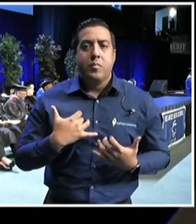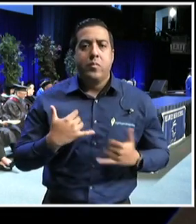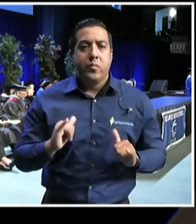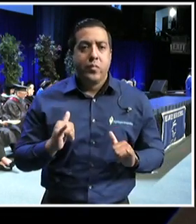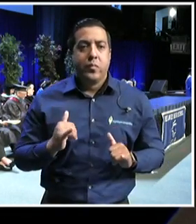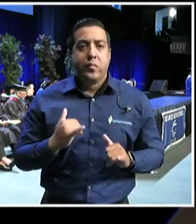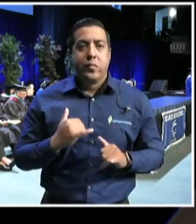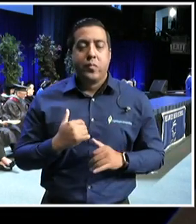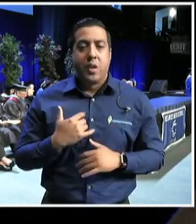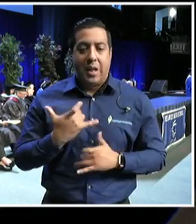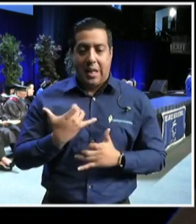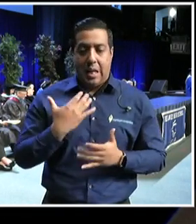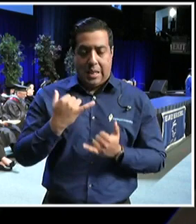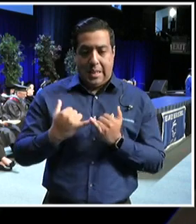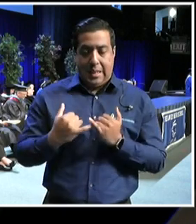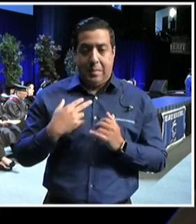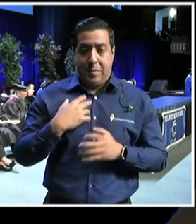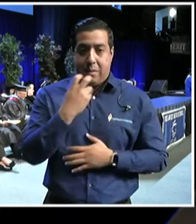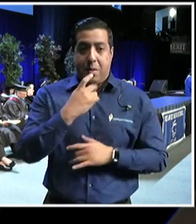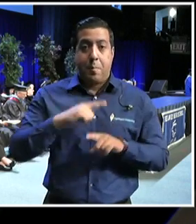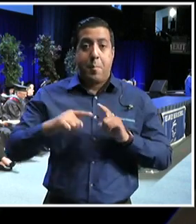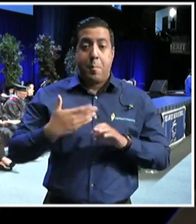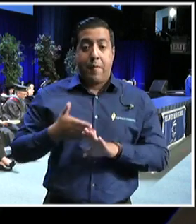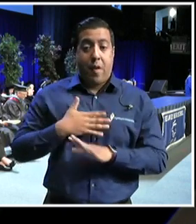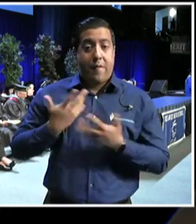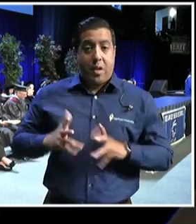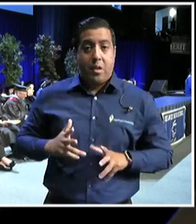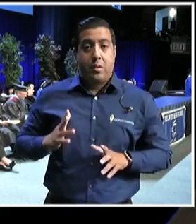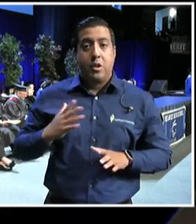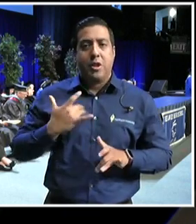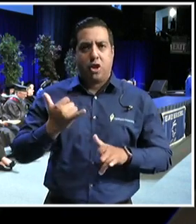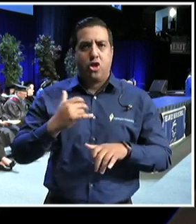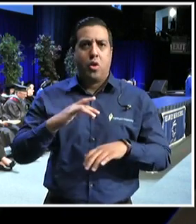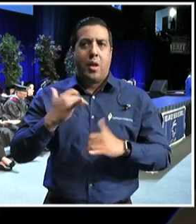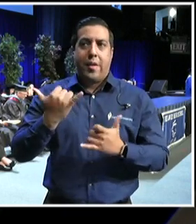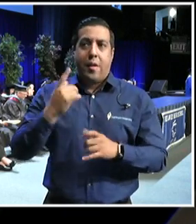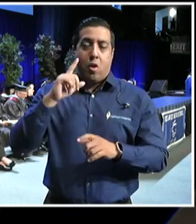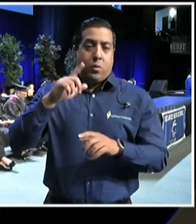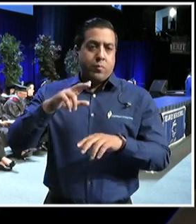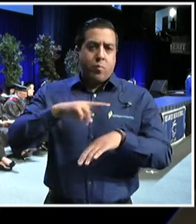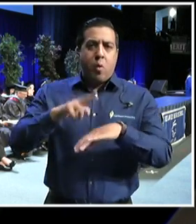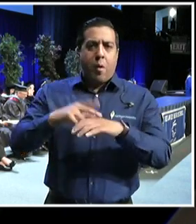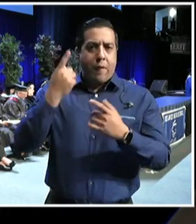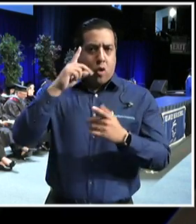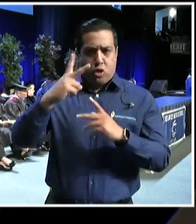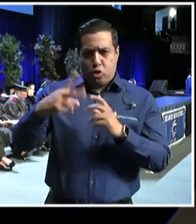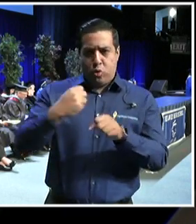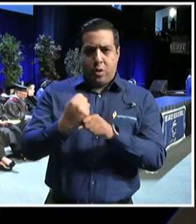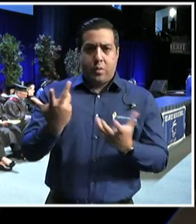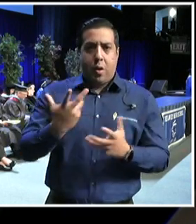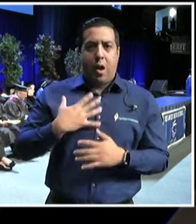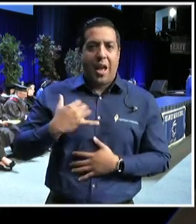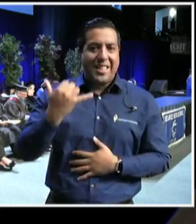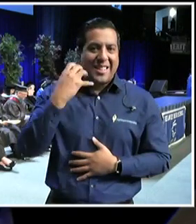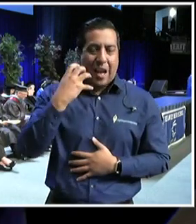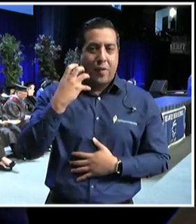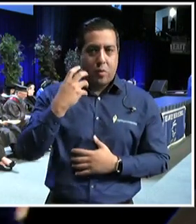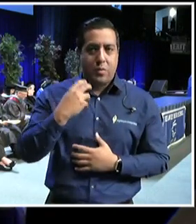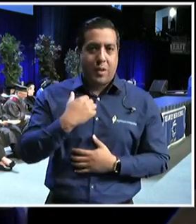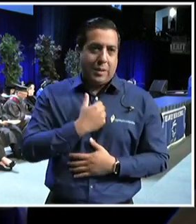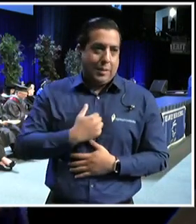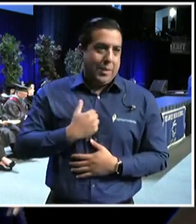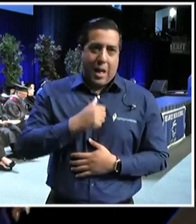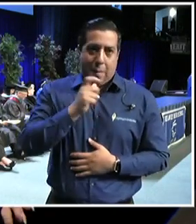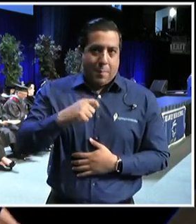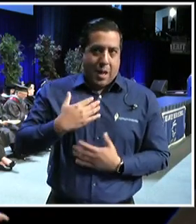I'm going to end the speech now, but before I do, it is tradition for Salutatorian for the past 2 years to take out her cell phone. I'm sorry, I know I'm not